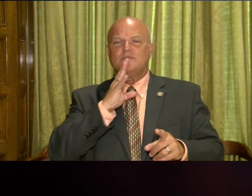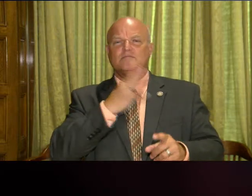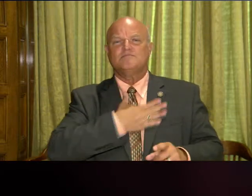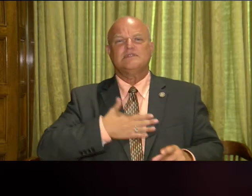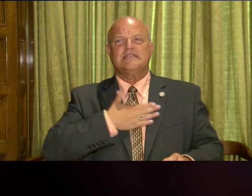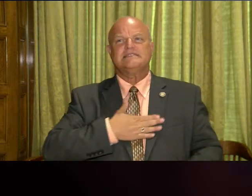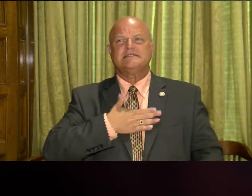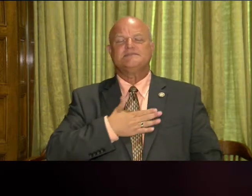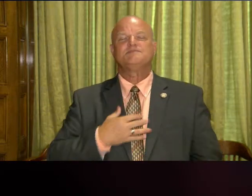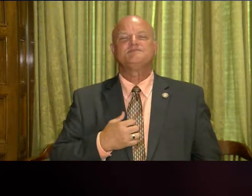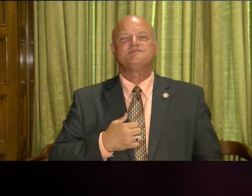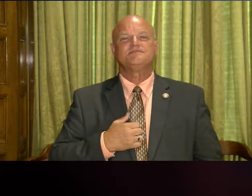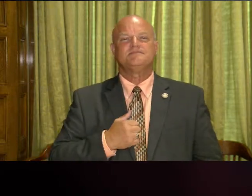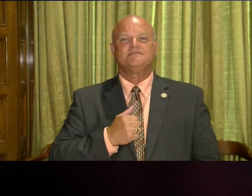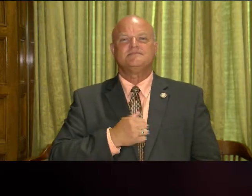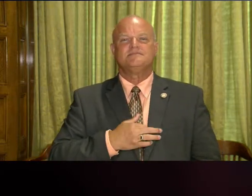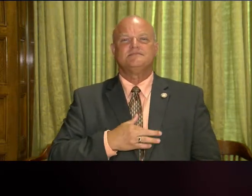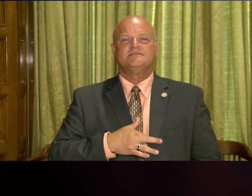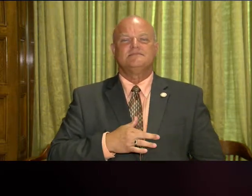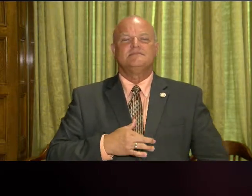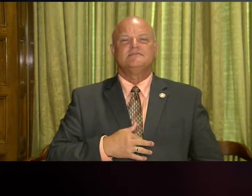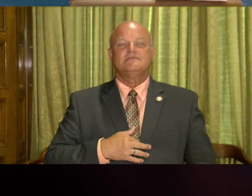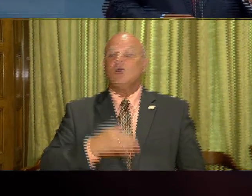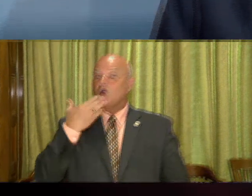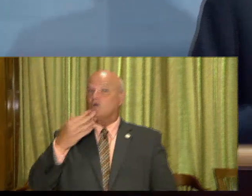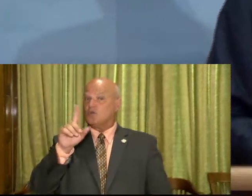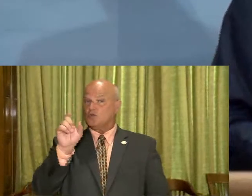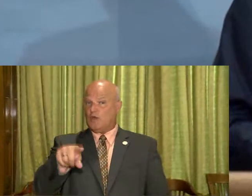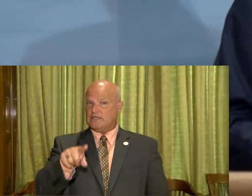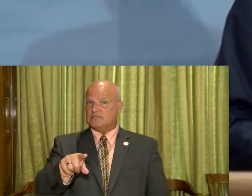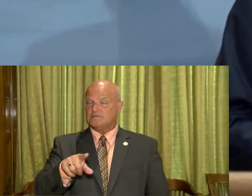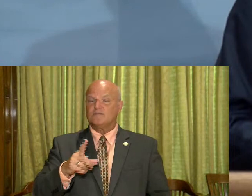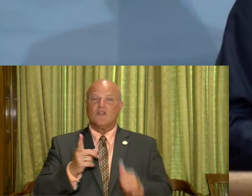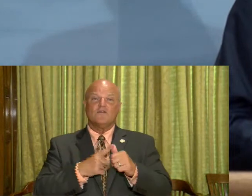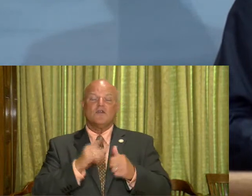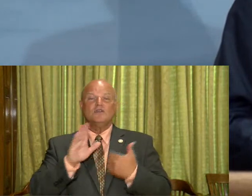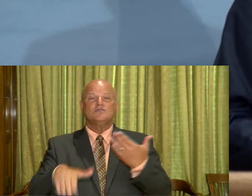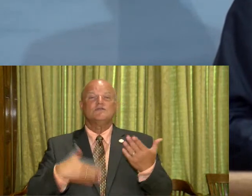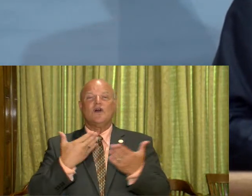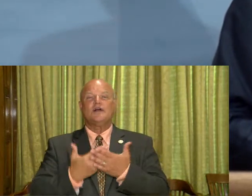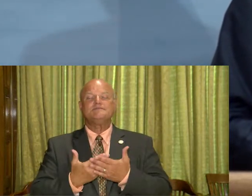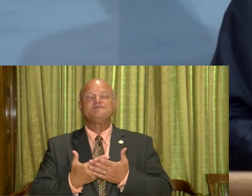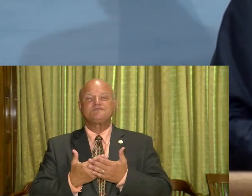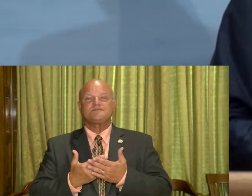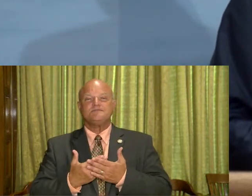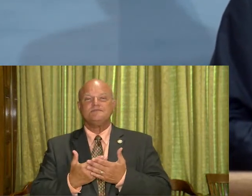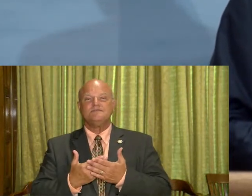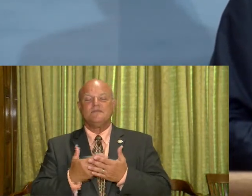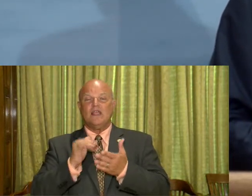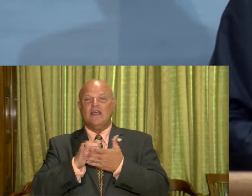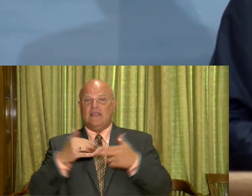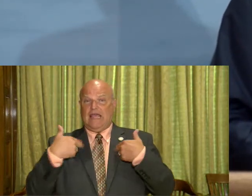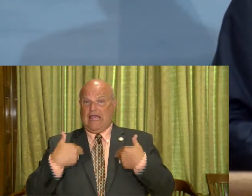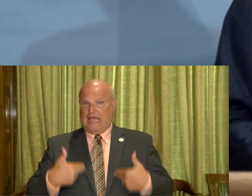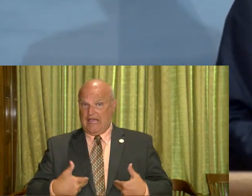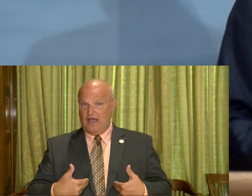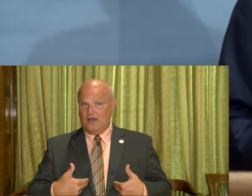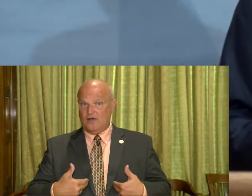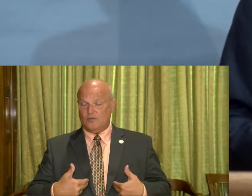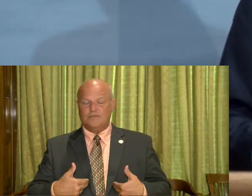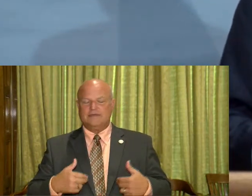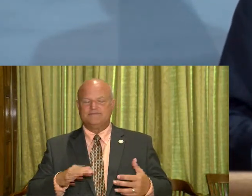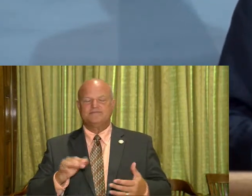your COVID task force? All right, very good question. And first of all, the help that's going to be